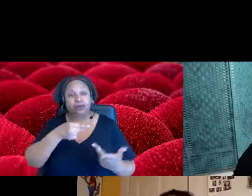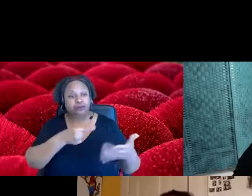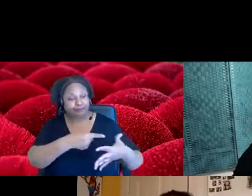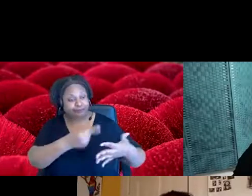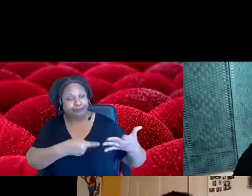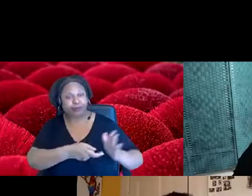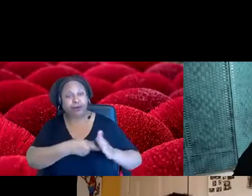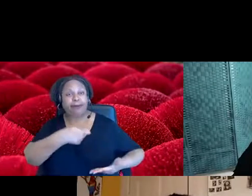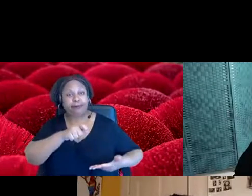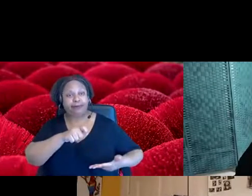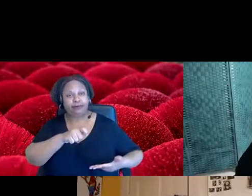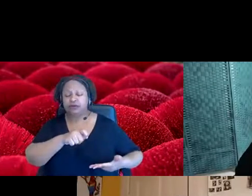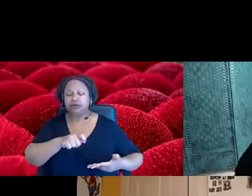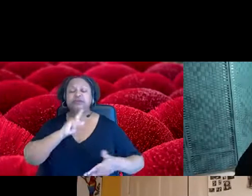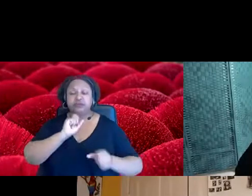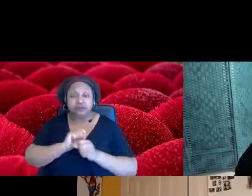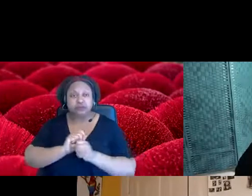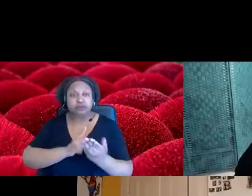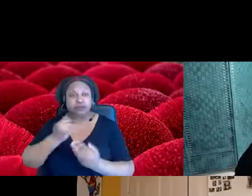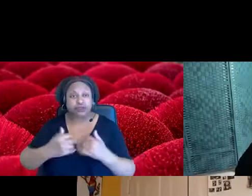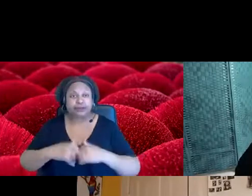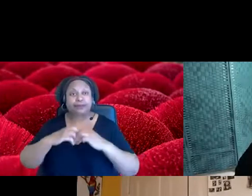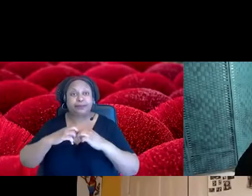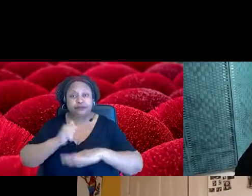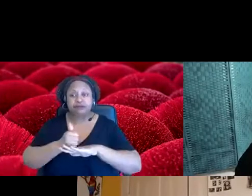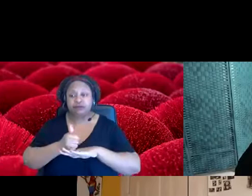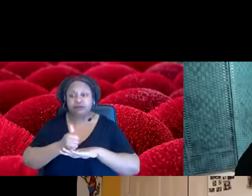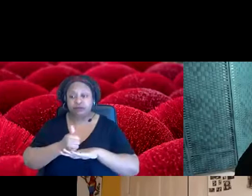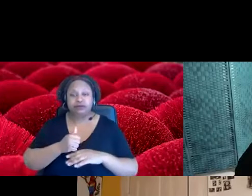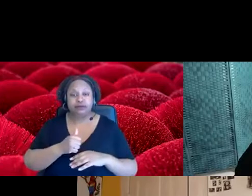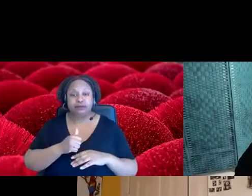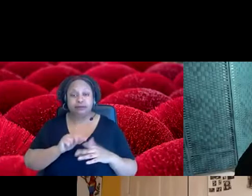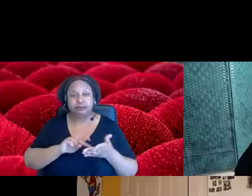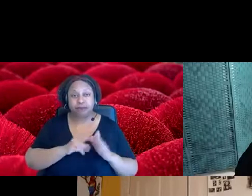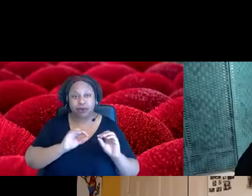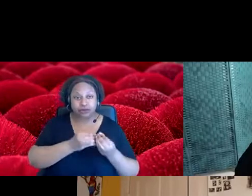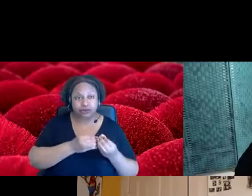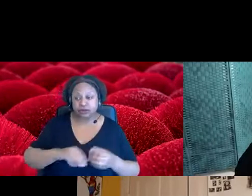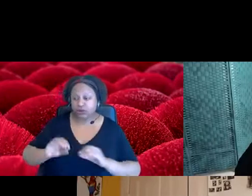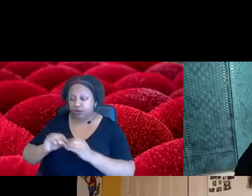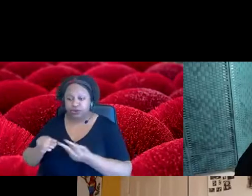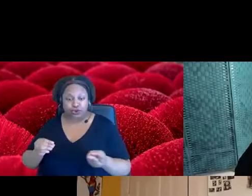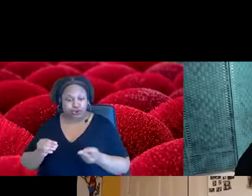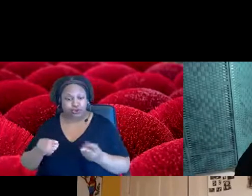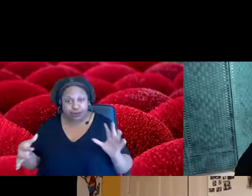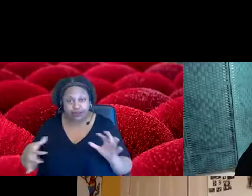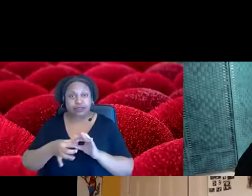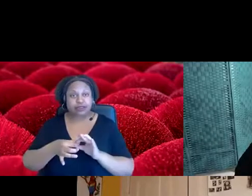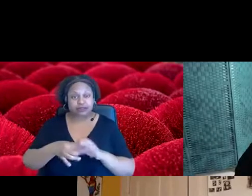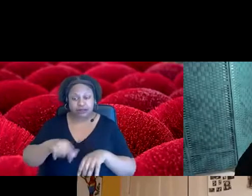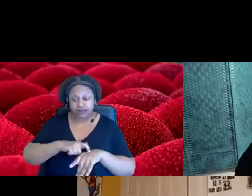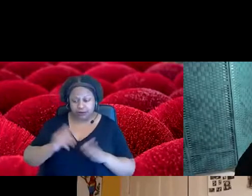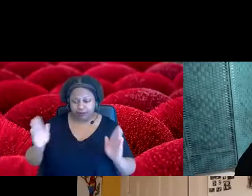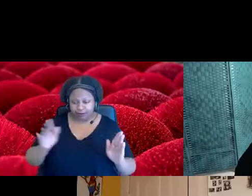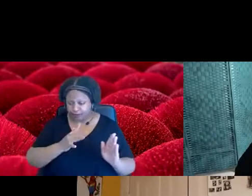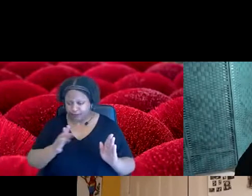actual project that that connects two organizations over a period of time. I think it's really the only way